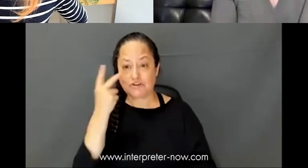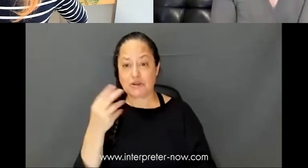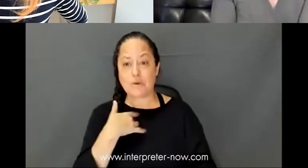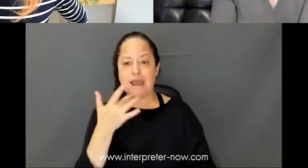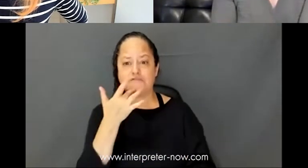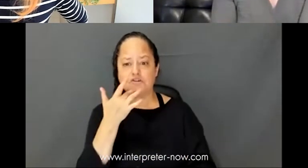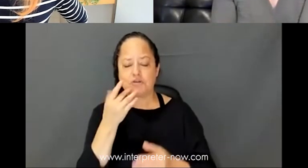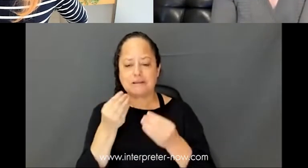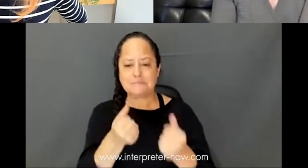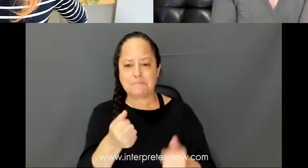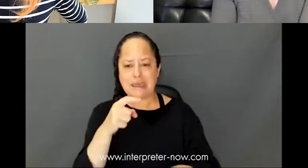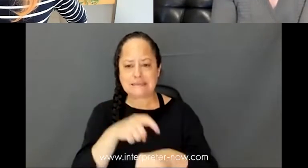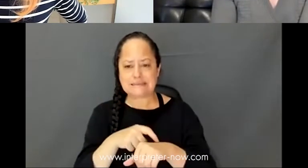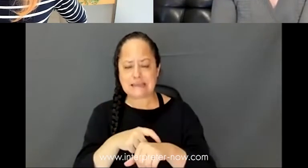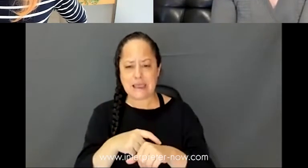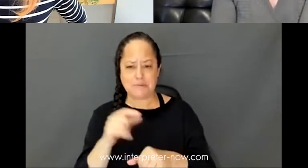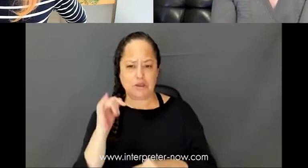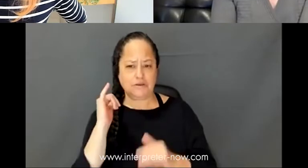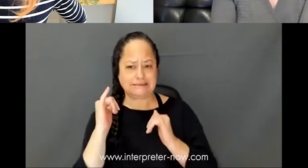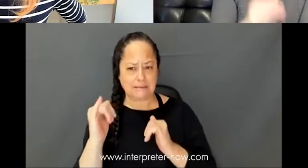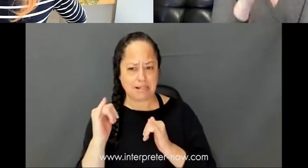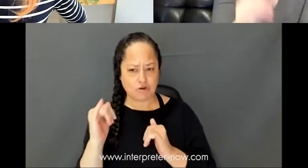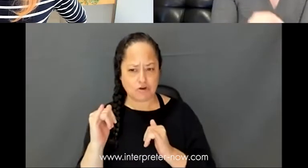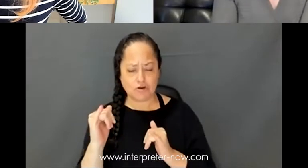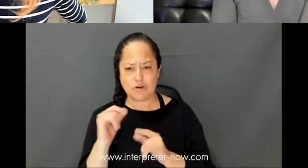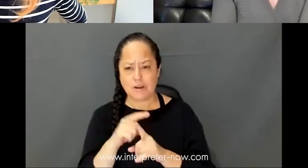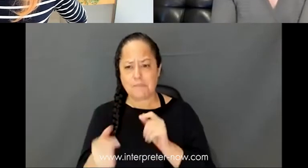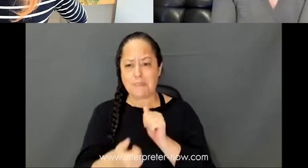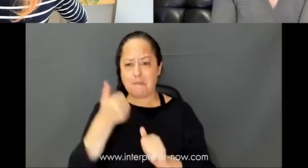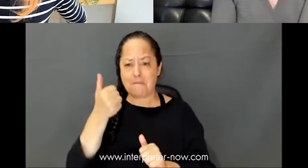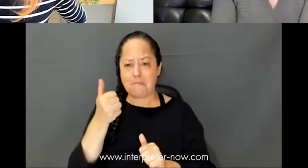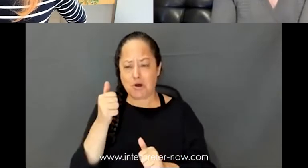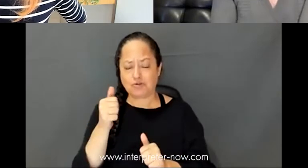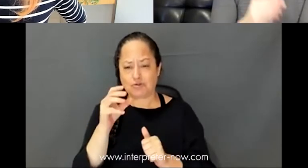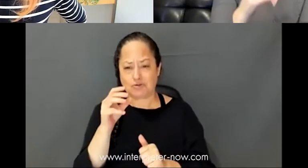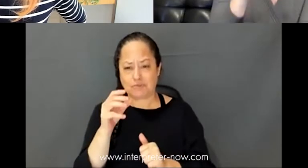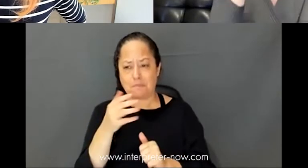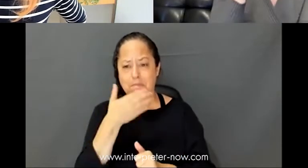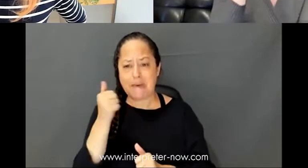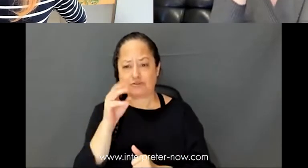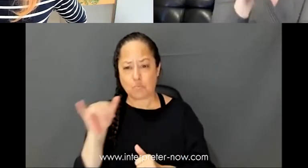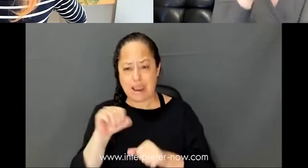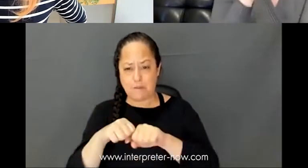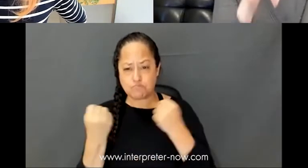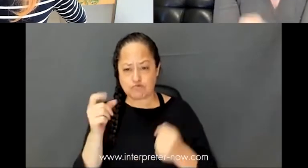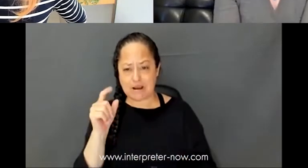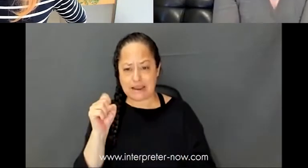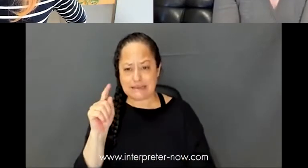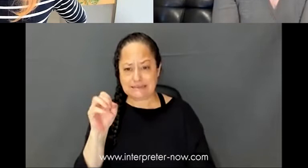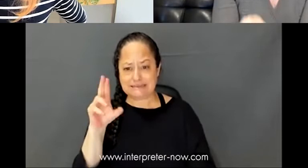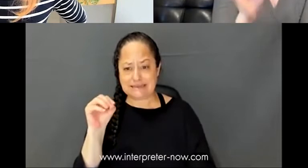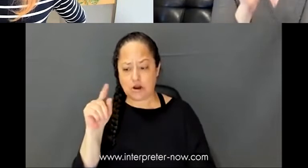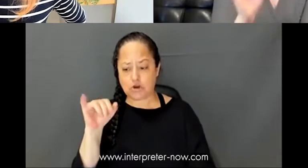spend time with people that are similar to us. But one of the most effective ways to break our stereotypes is to not just spend